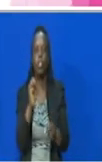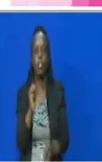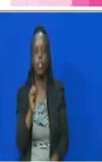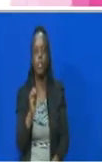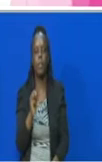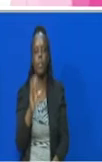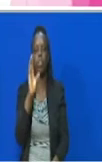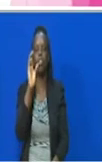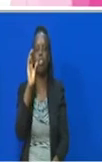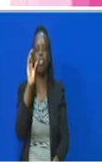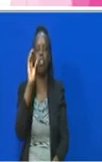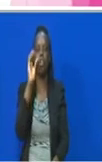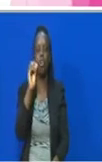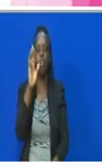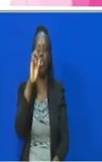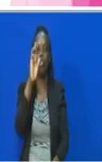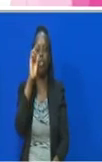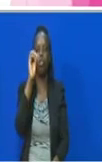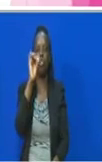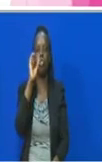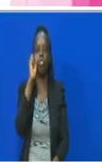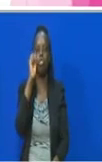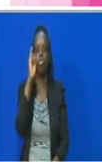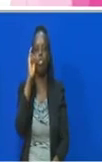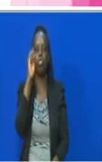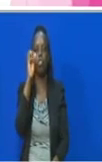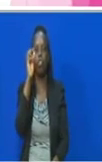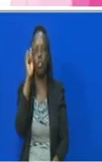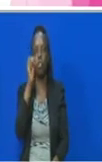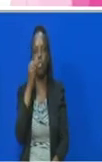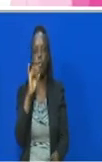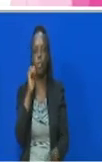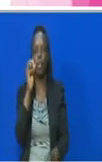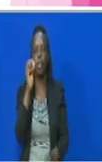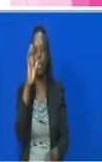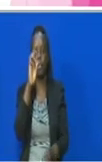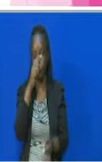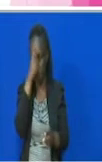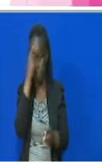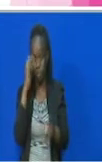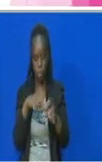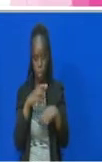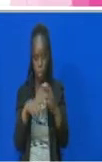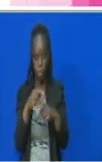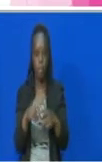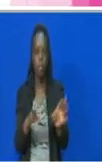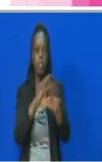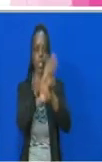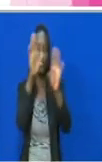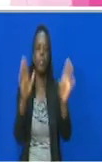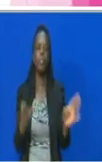And therefore corrosion of iron due to its reaction with atmospheric